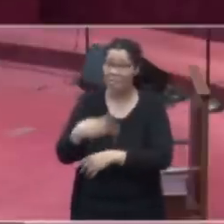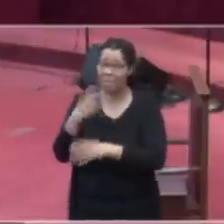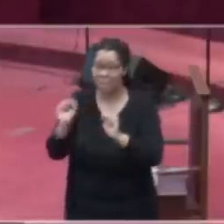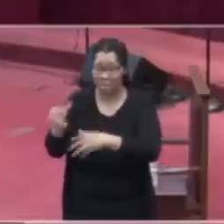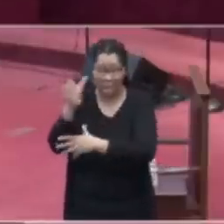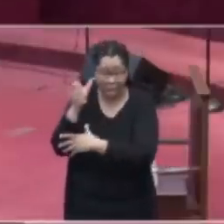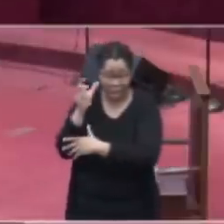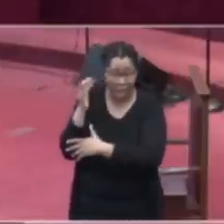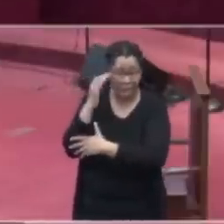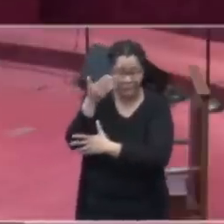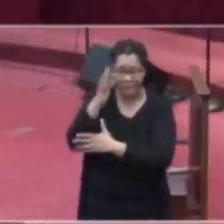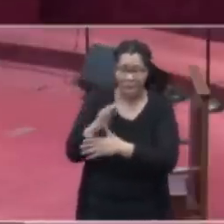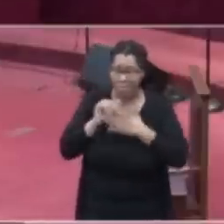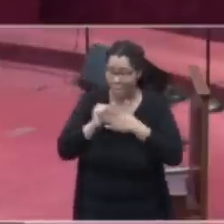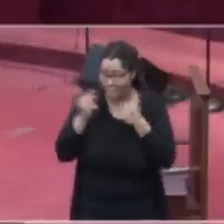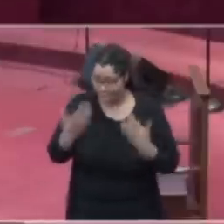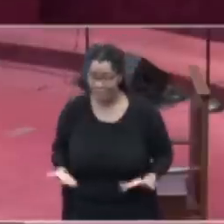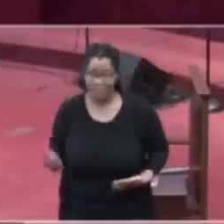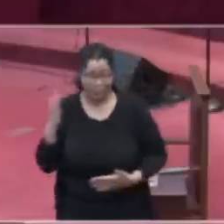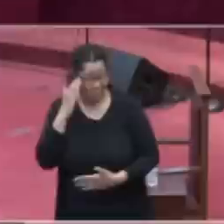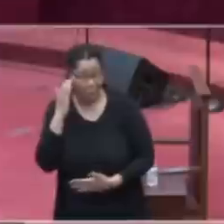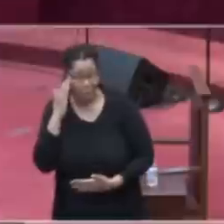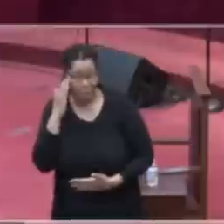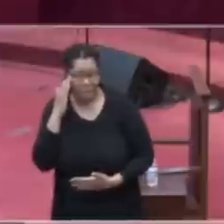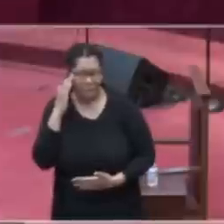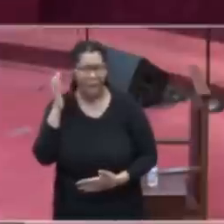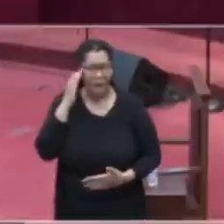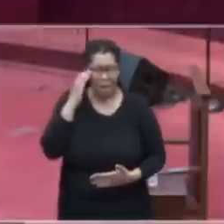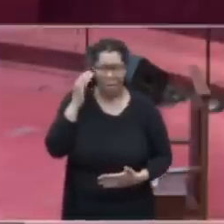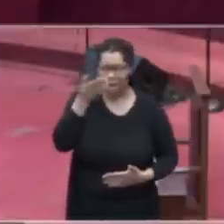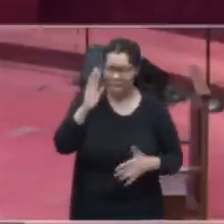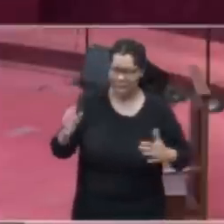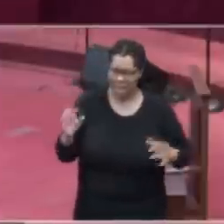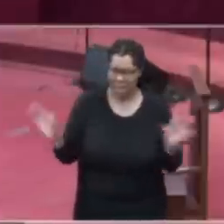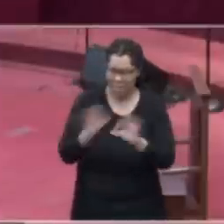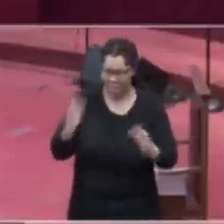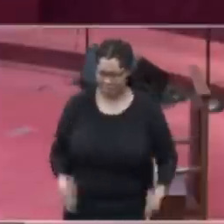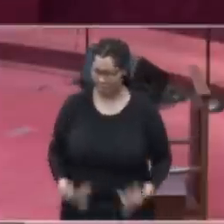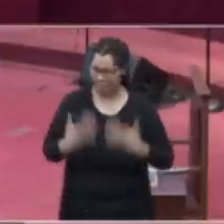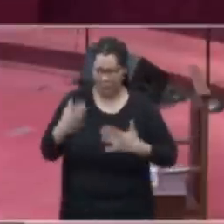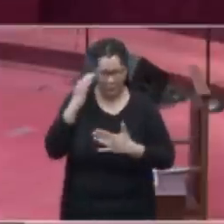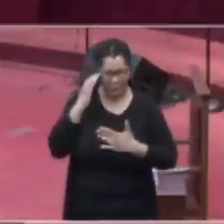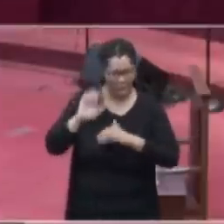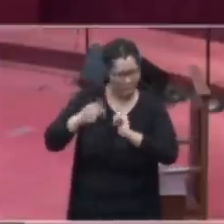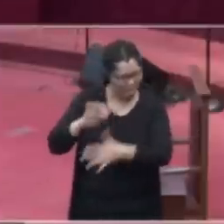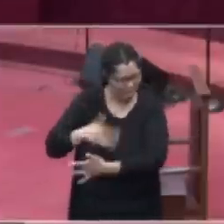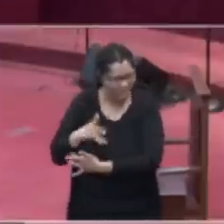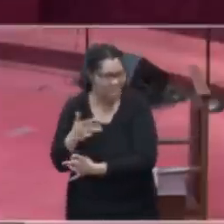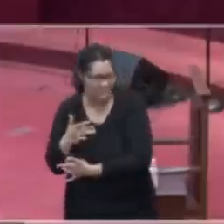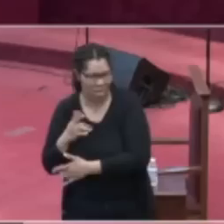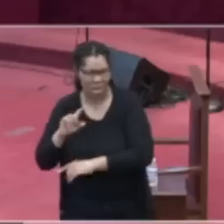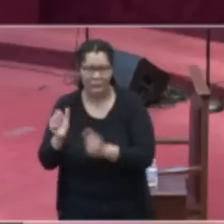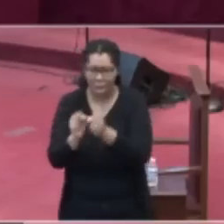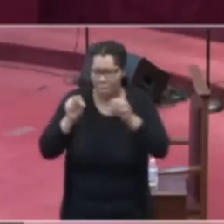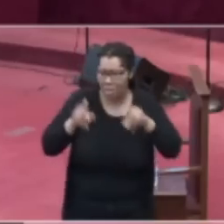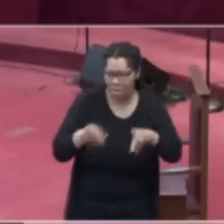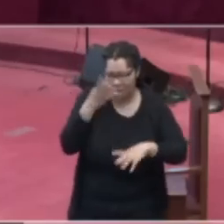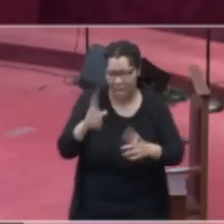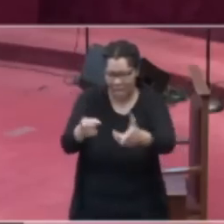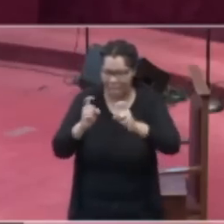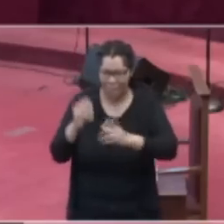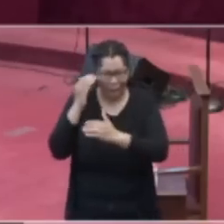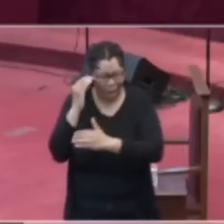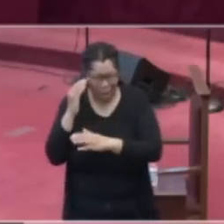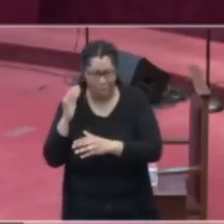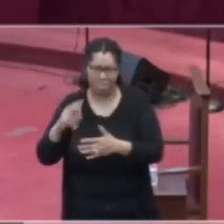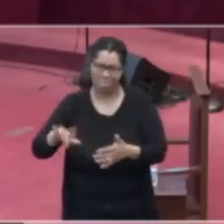can tell when God is leading me. I know what God feels like when he's stirring inside of me. I know when God has opened a door for me. I know when